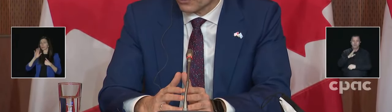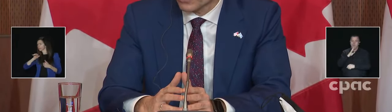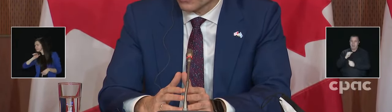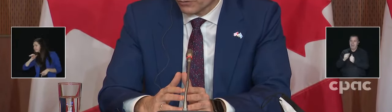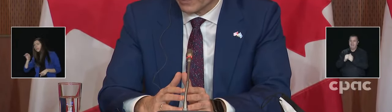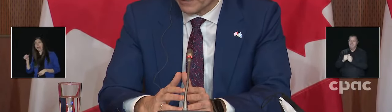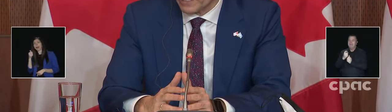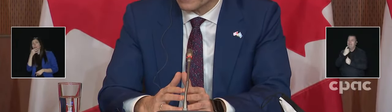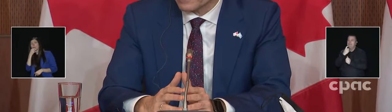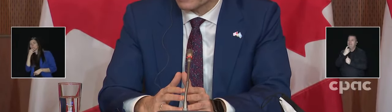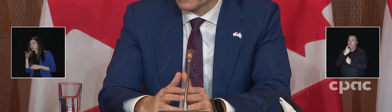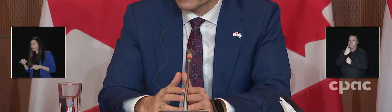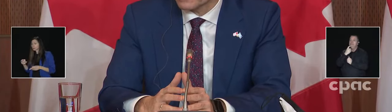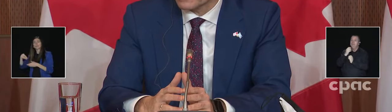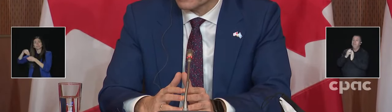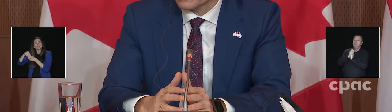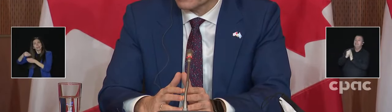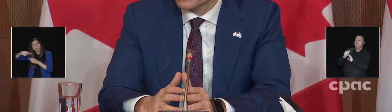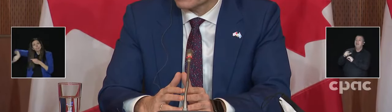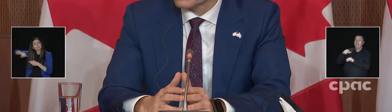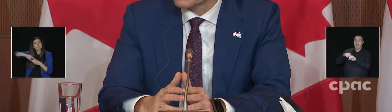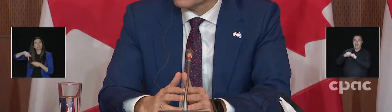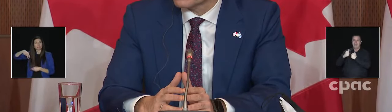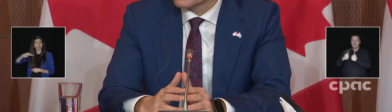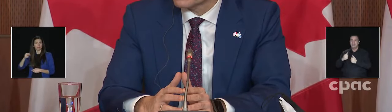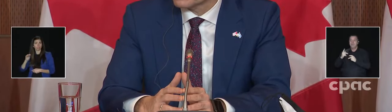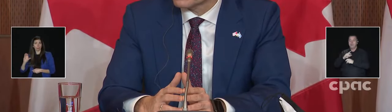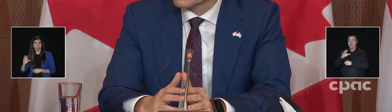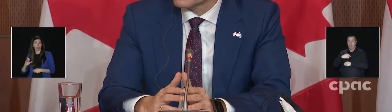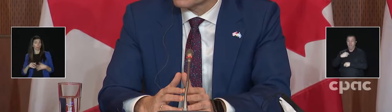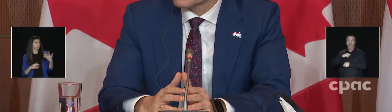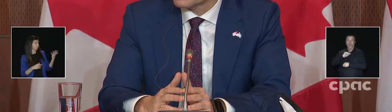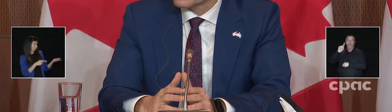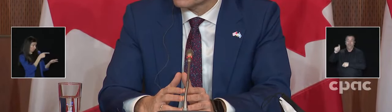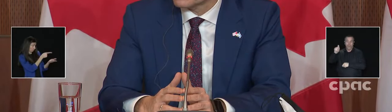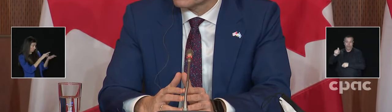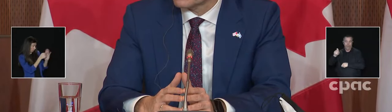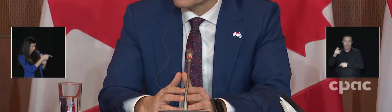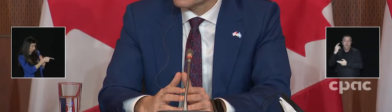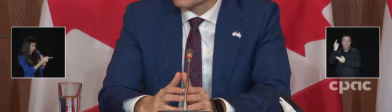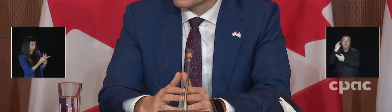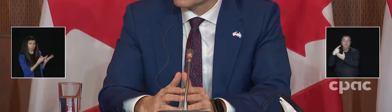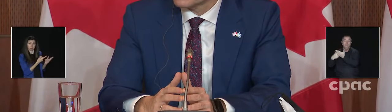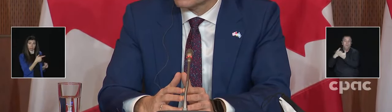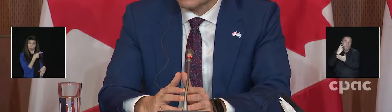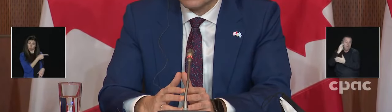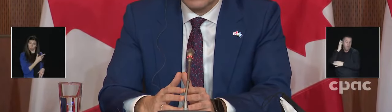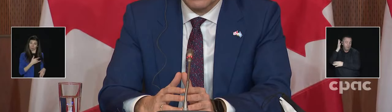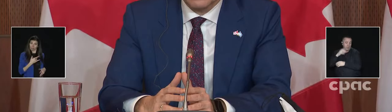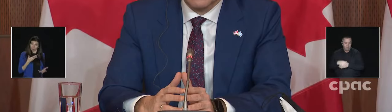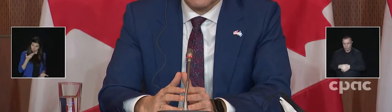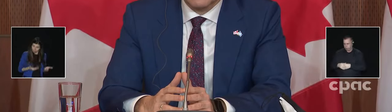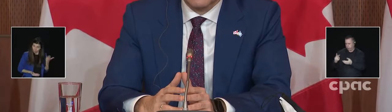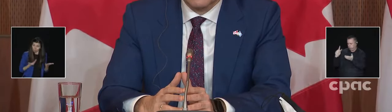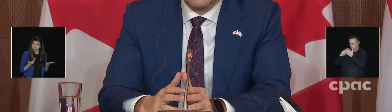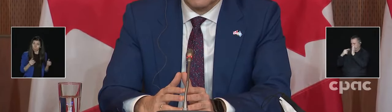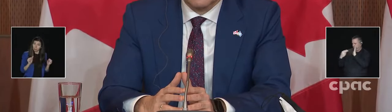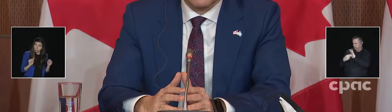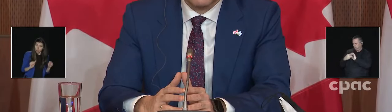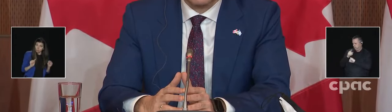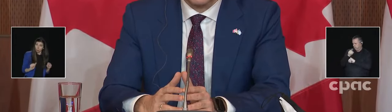Canada to look at that. So you're not ruling out the possibility that a piece of Canadian mail introduced the Omicron variant to